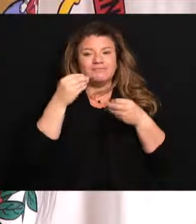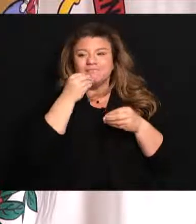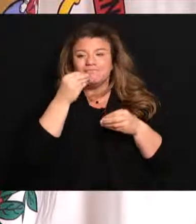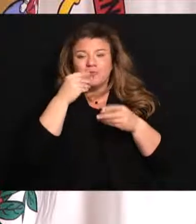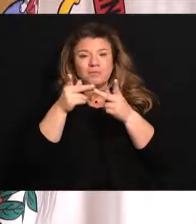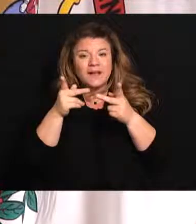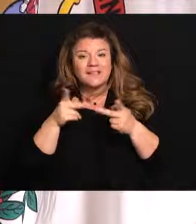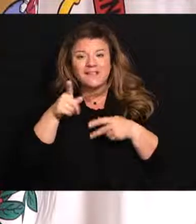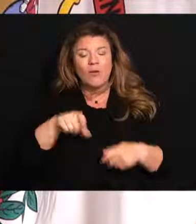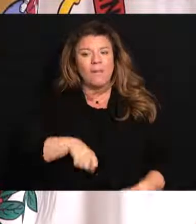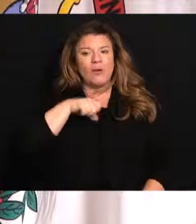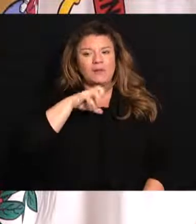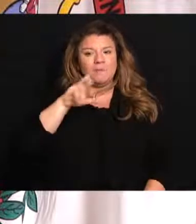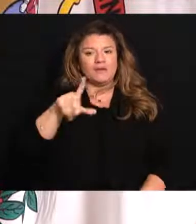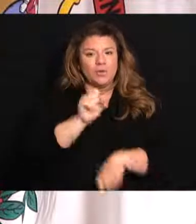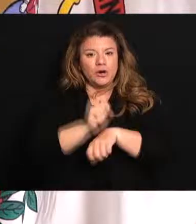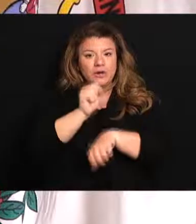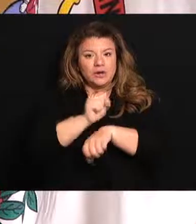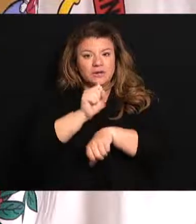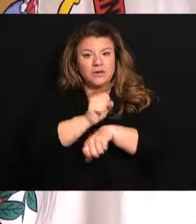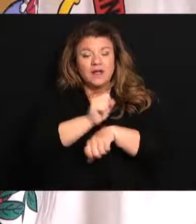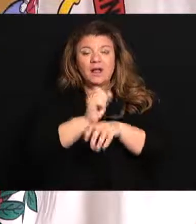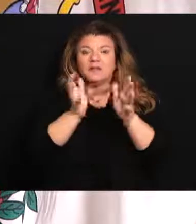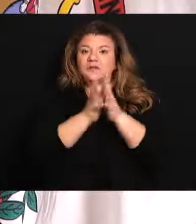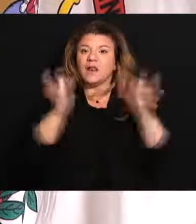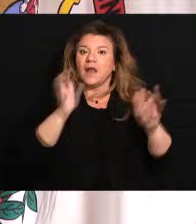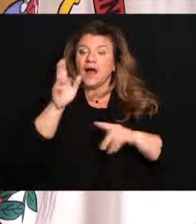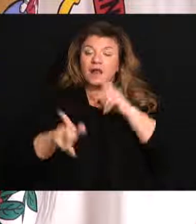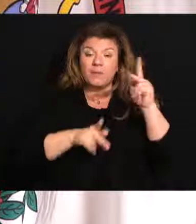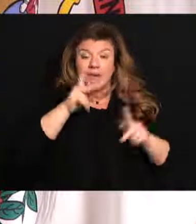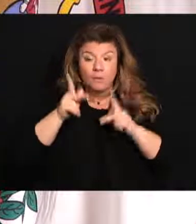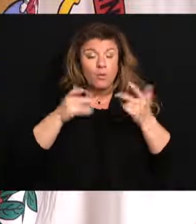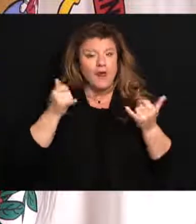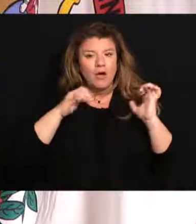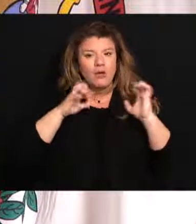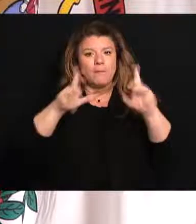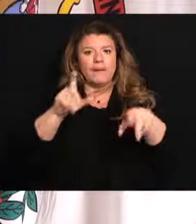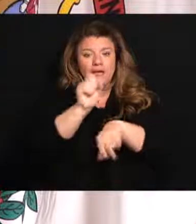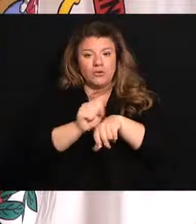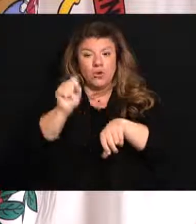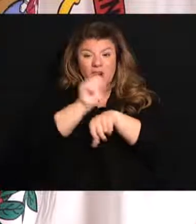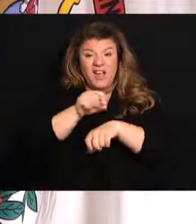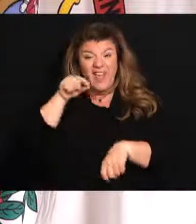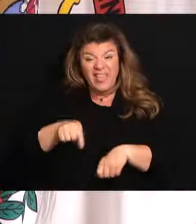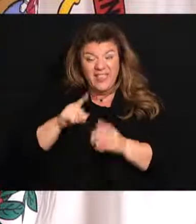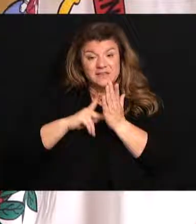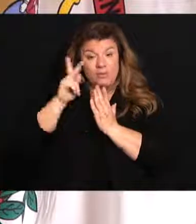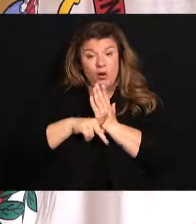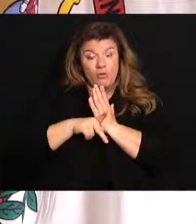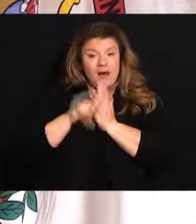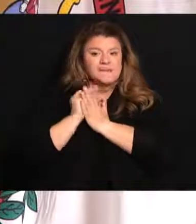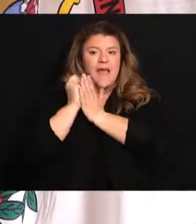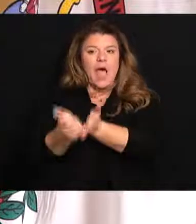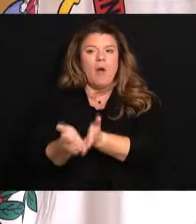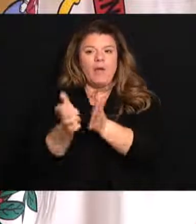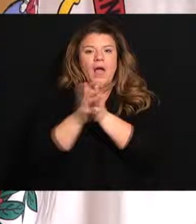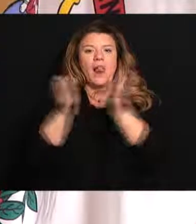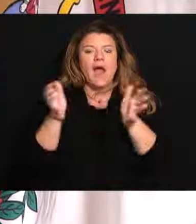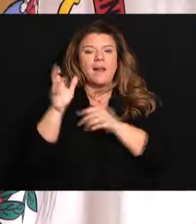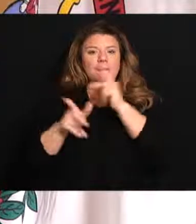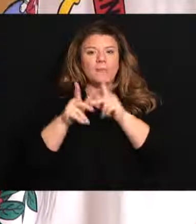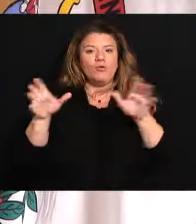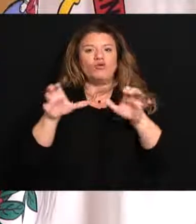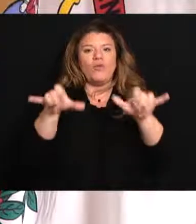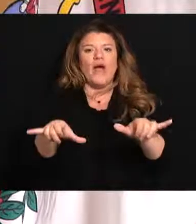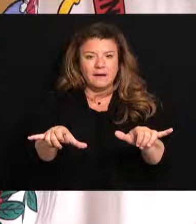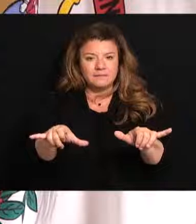proud they were to be back at work. There's a bunch of people that are getting back to work, and this little program has helped a bunch get across the finish